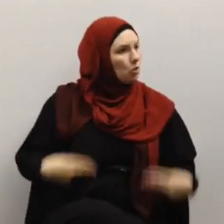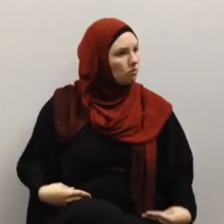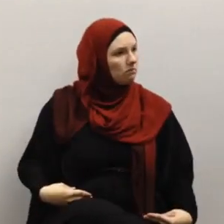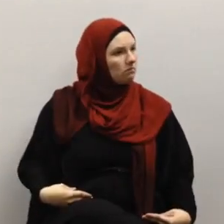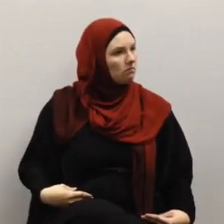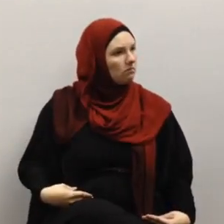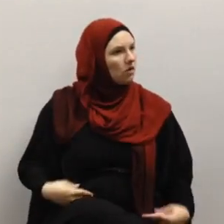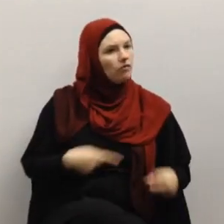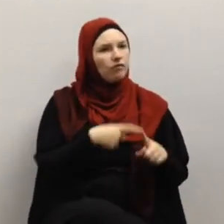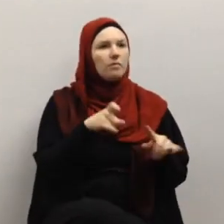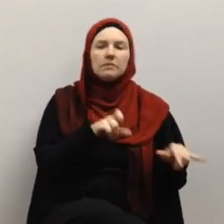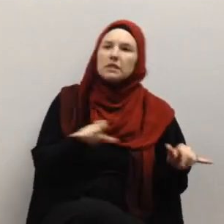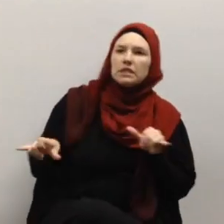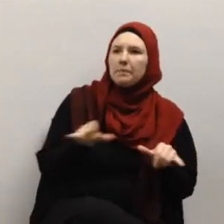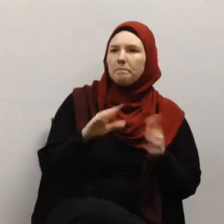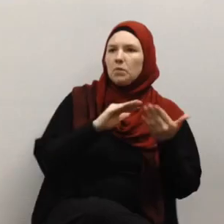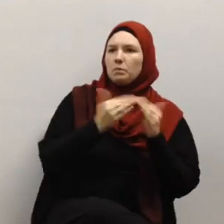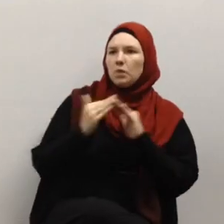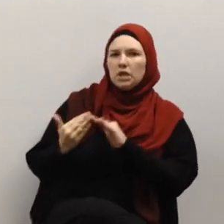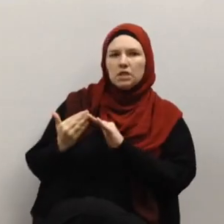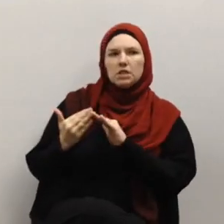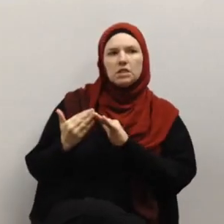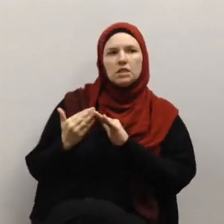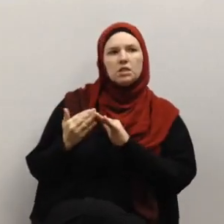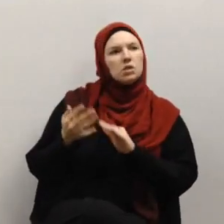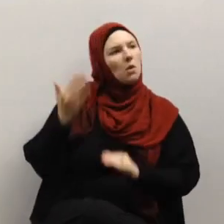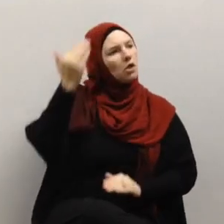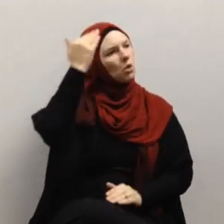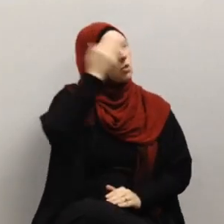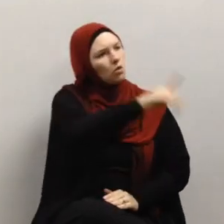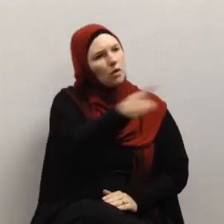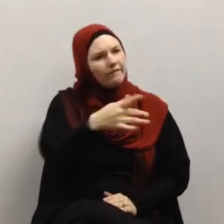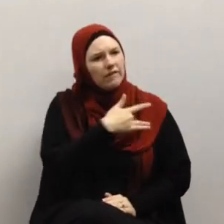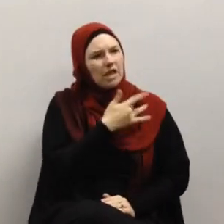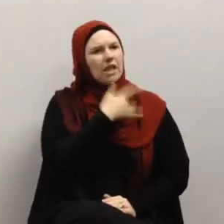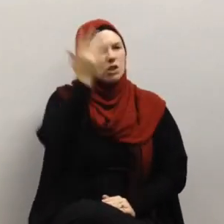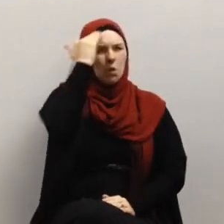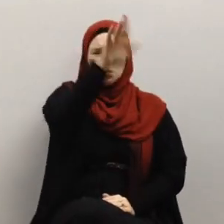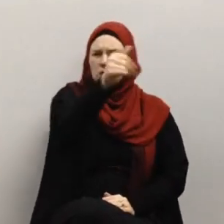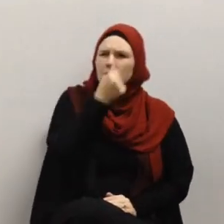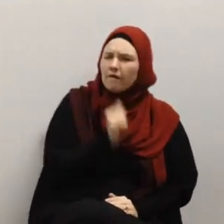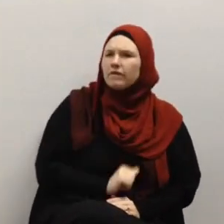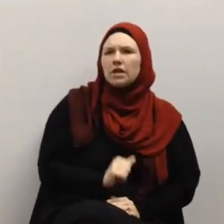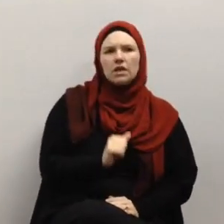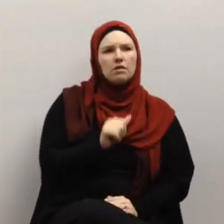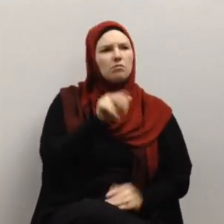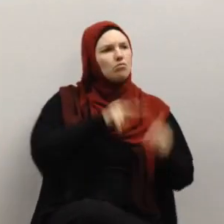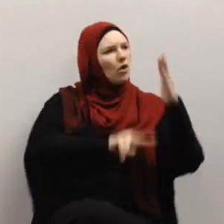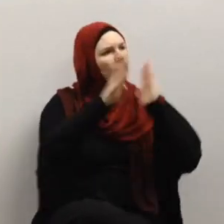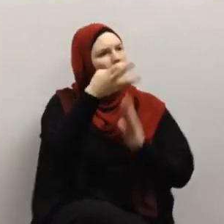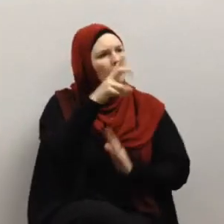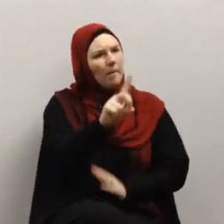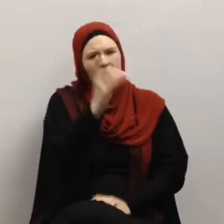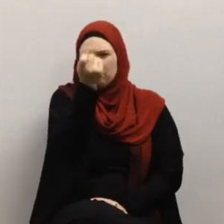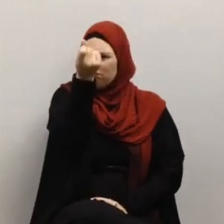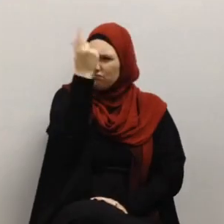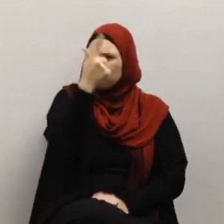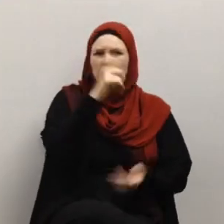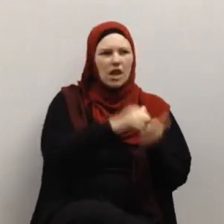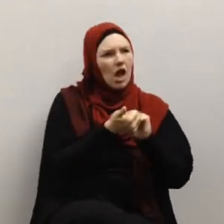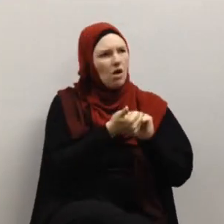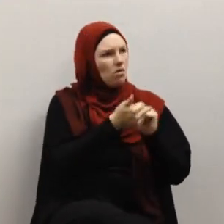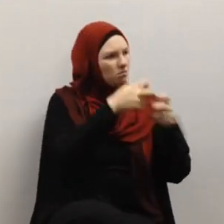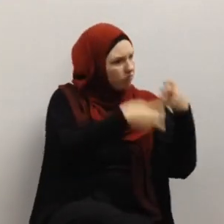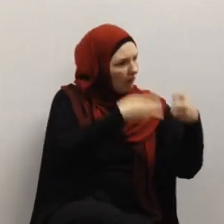same community. So He knows your feelings, He knows your sufferings, and He knows what solutions would help you, but